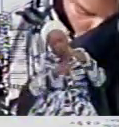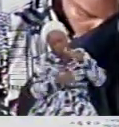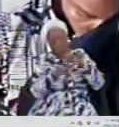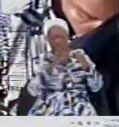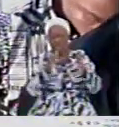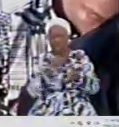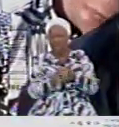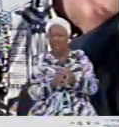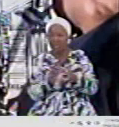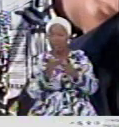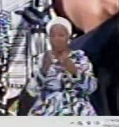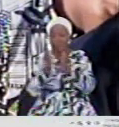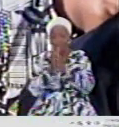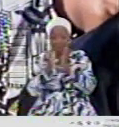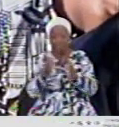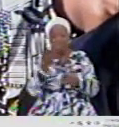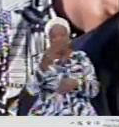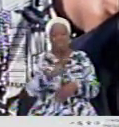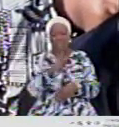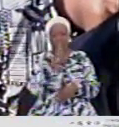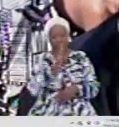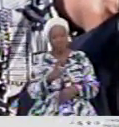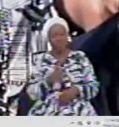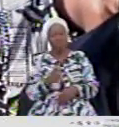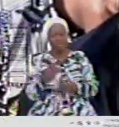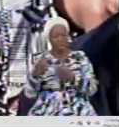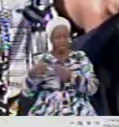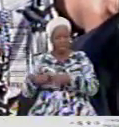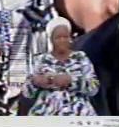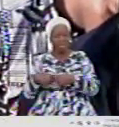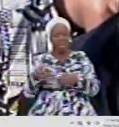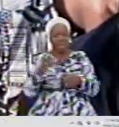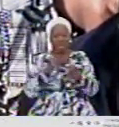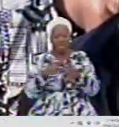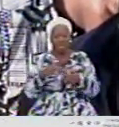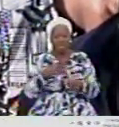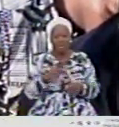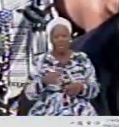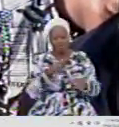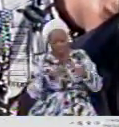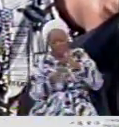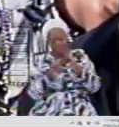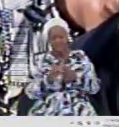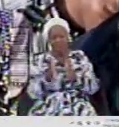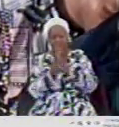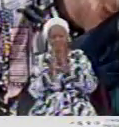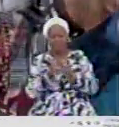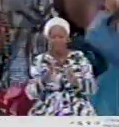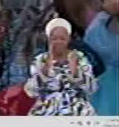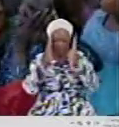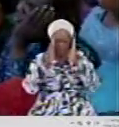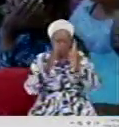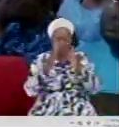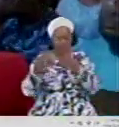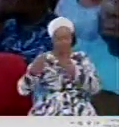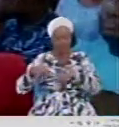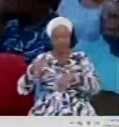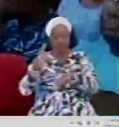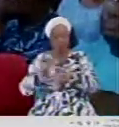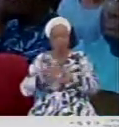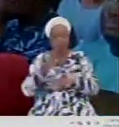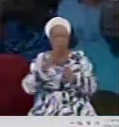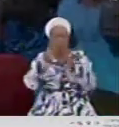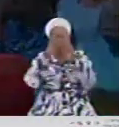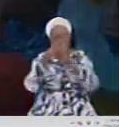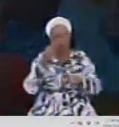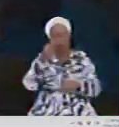sincere heart. Underneath that prayer, there is a focused heart on the honor of God.